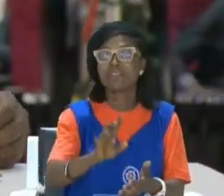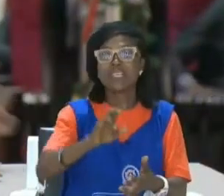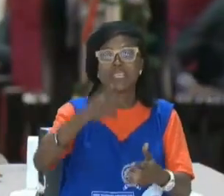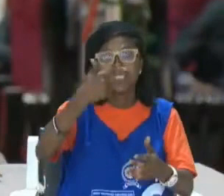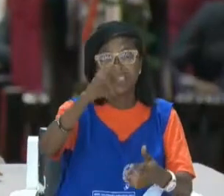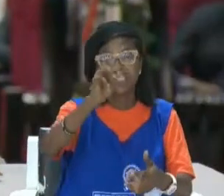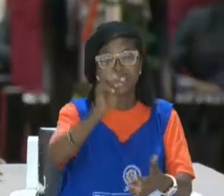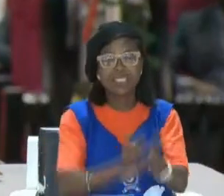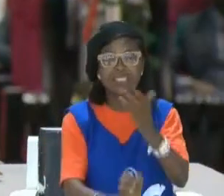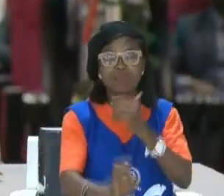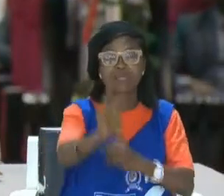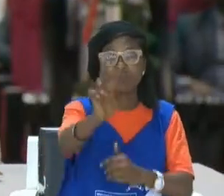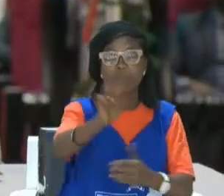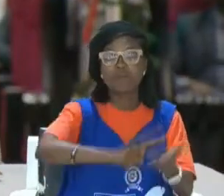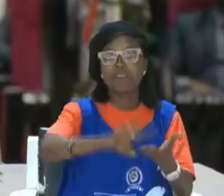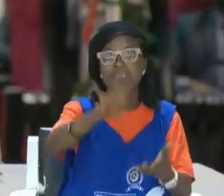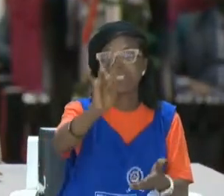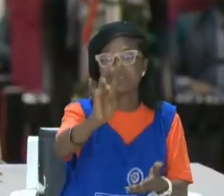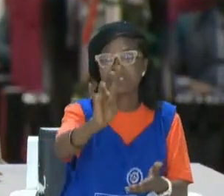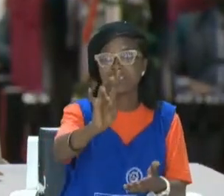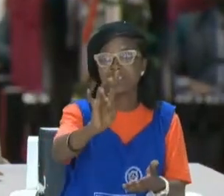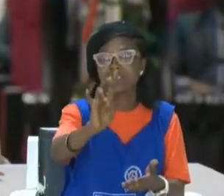Genesis chapter 2, verse 7.